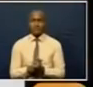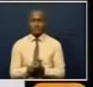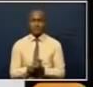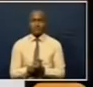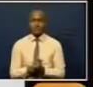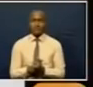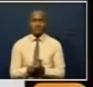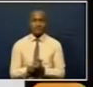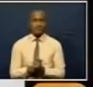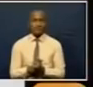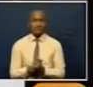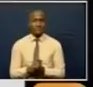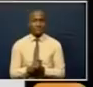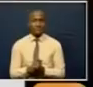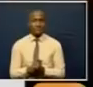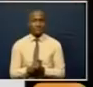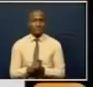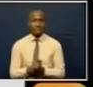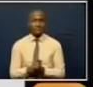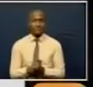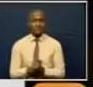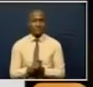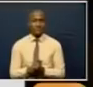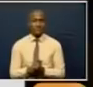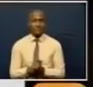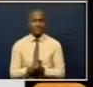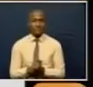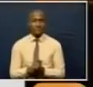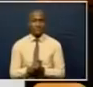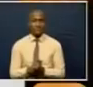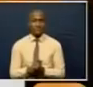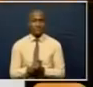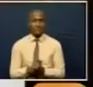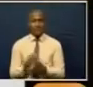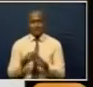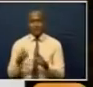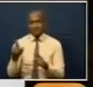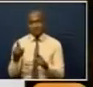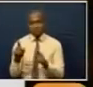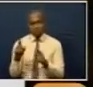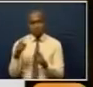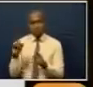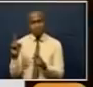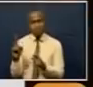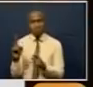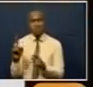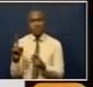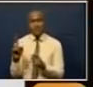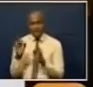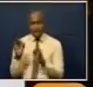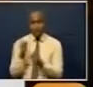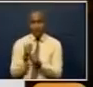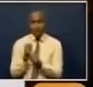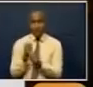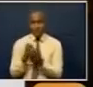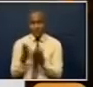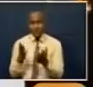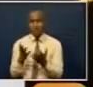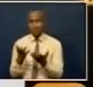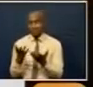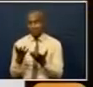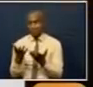to get more clarity on what he's talking about. But it's true. I mean, it's a balance. I mean, you do something, you lose some support, you win some support.